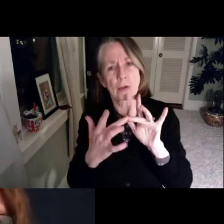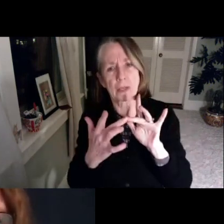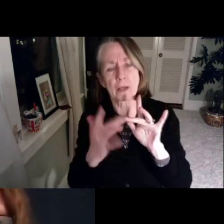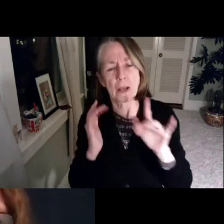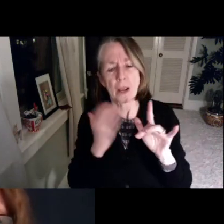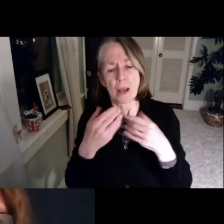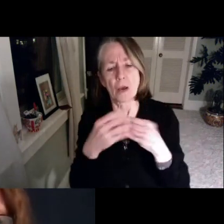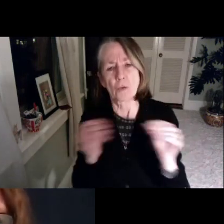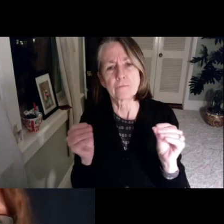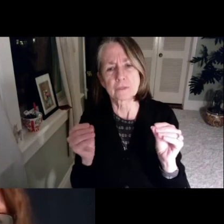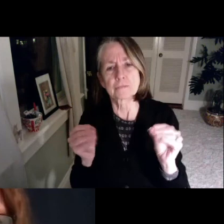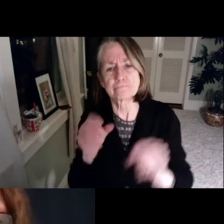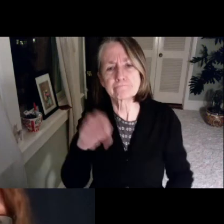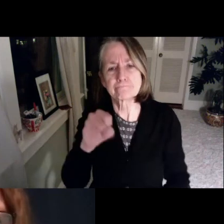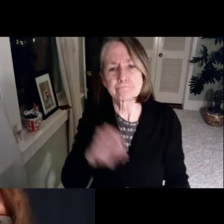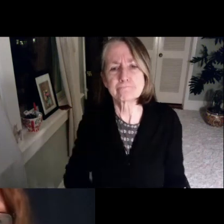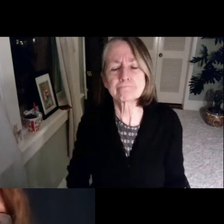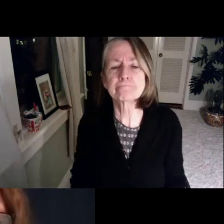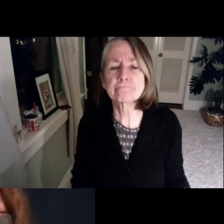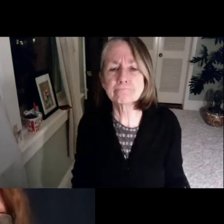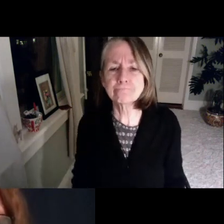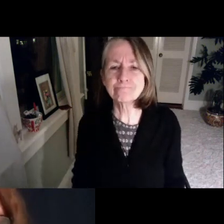if they're encountering something like that.